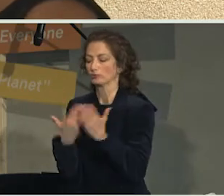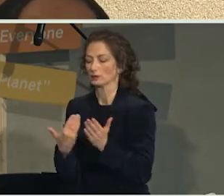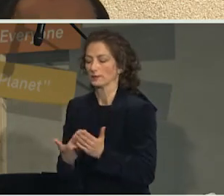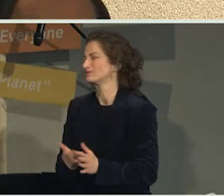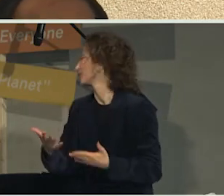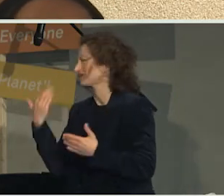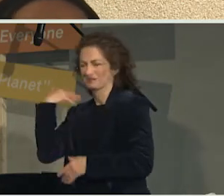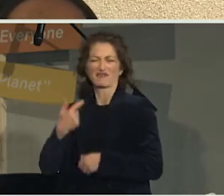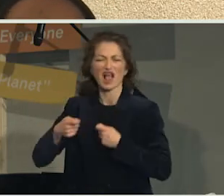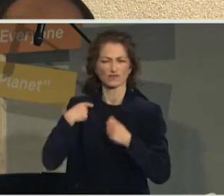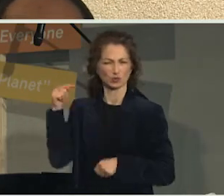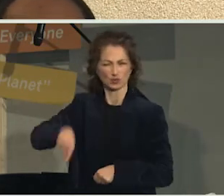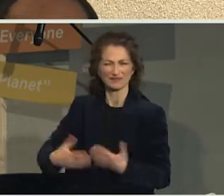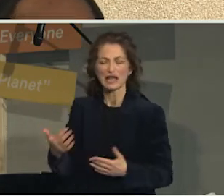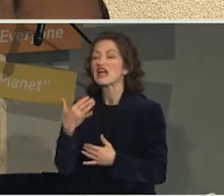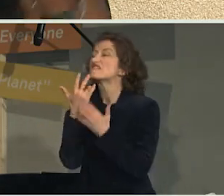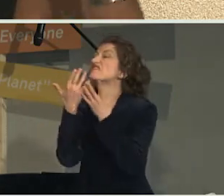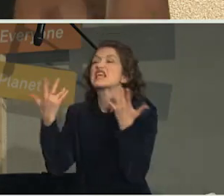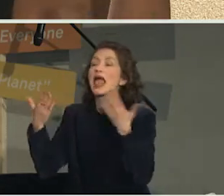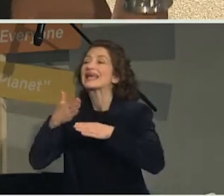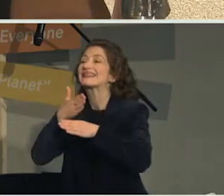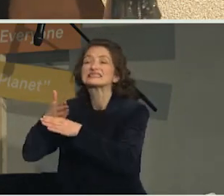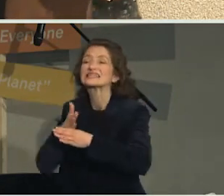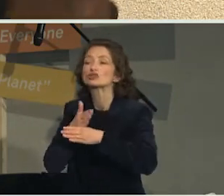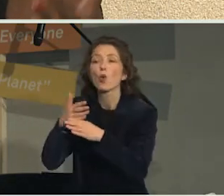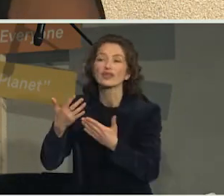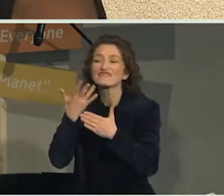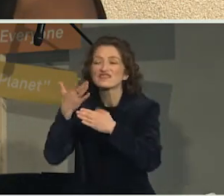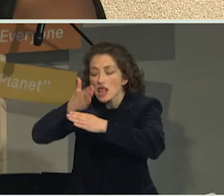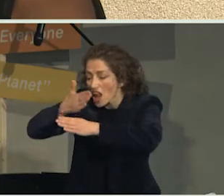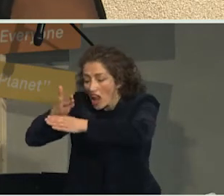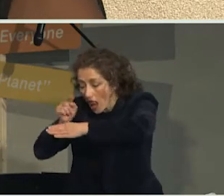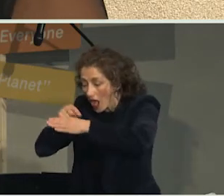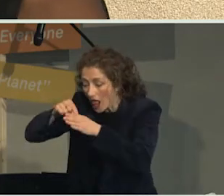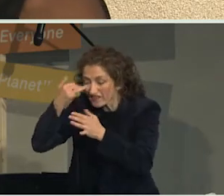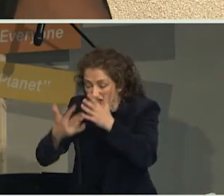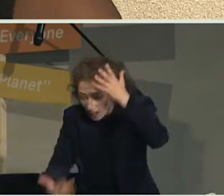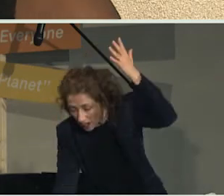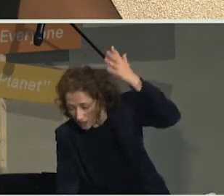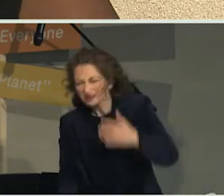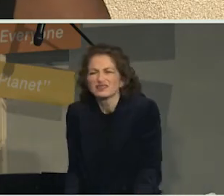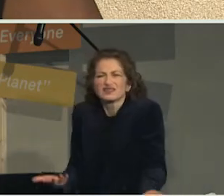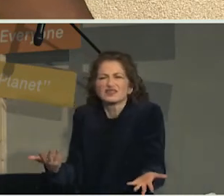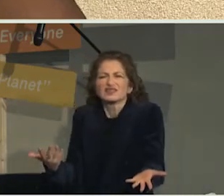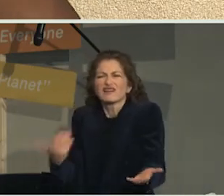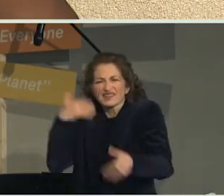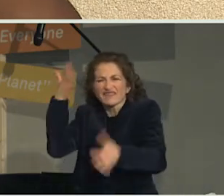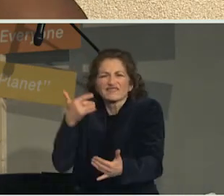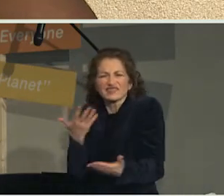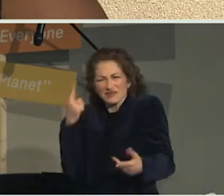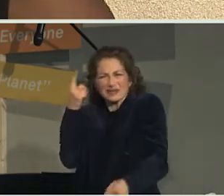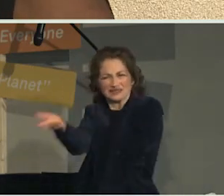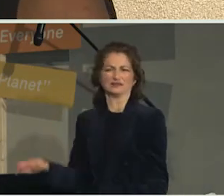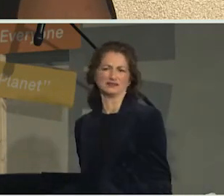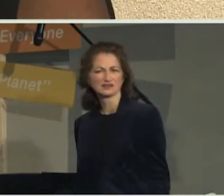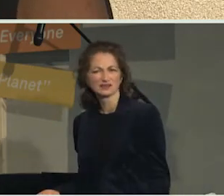big debate, like how many intersections are there in the abstract? How can you talk about that without knowing what issue you're talking about,